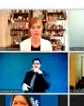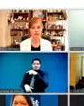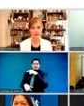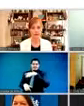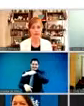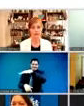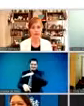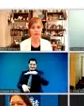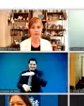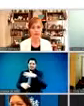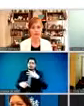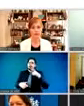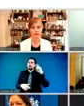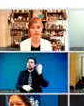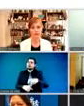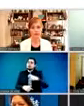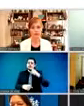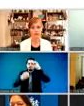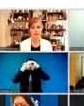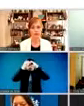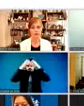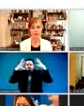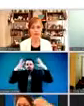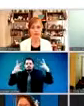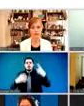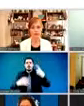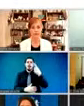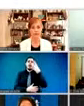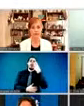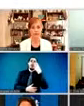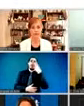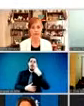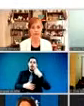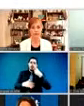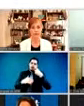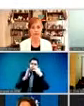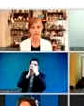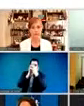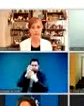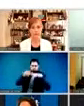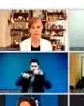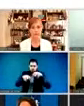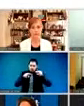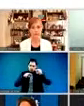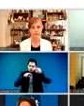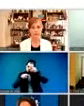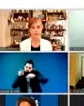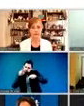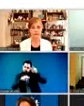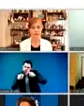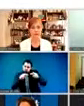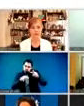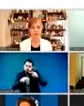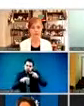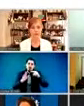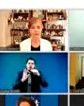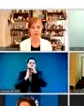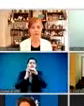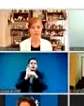states, and we need national governments to really make sure that the kind of polarization and hate we